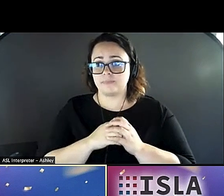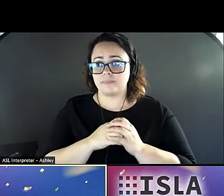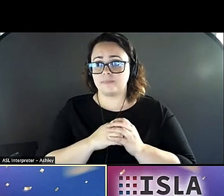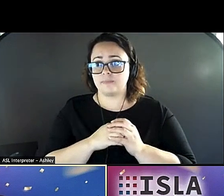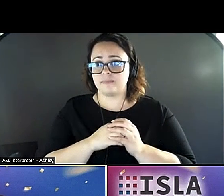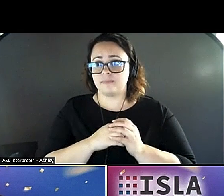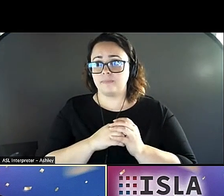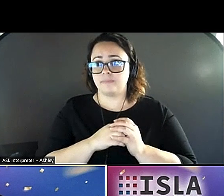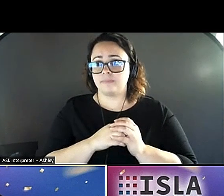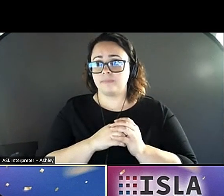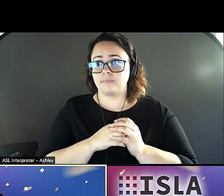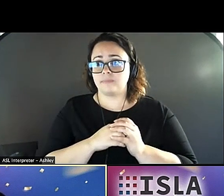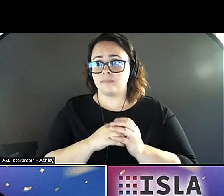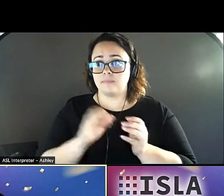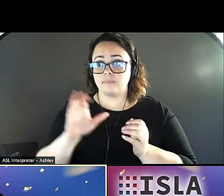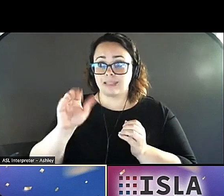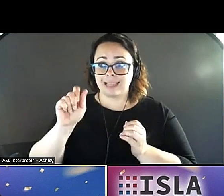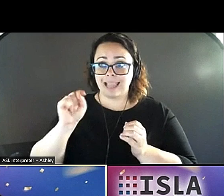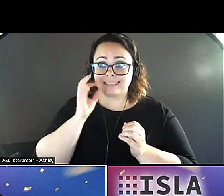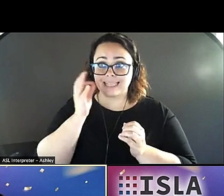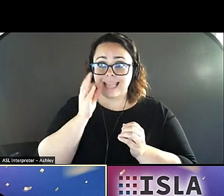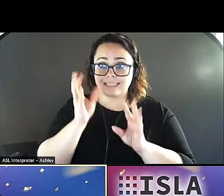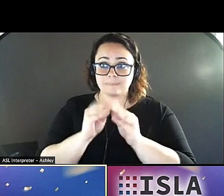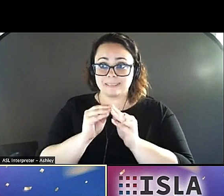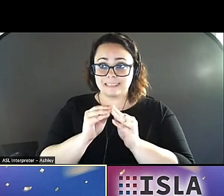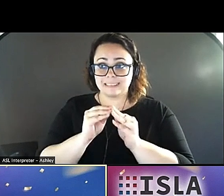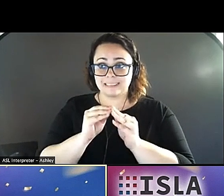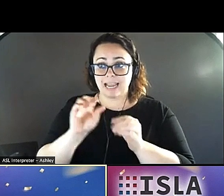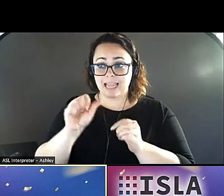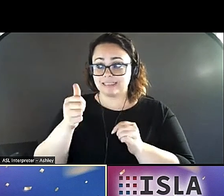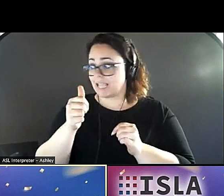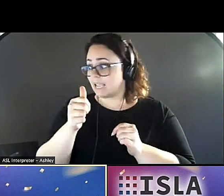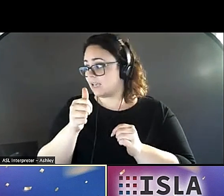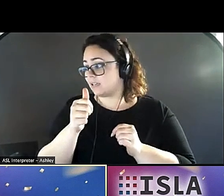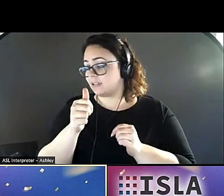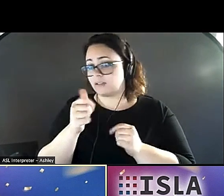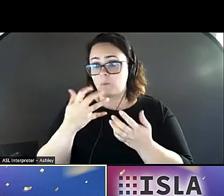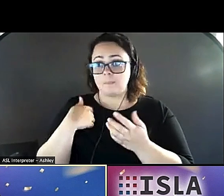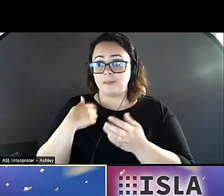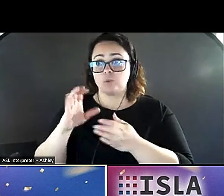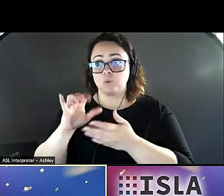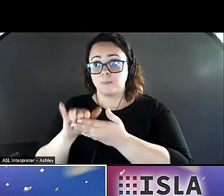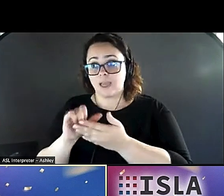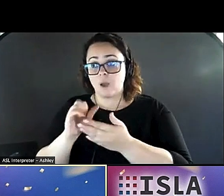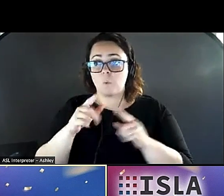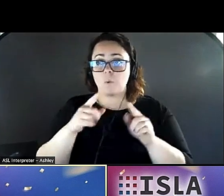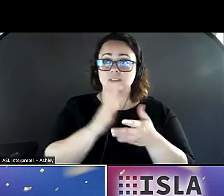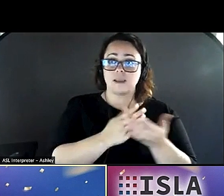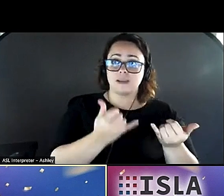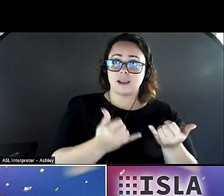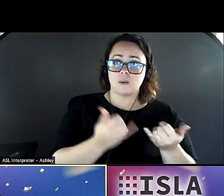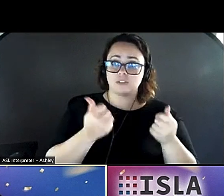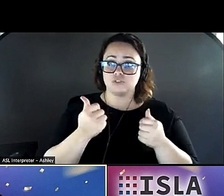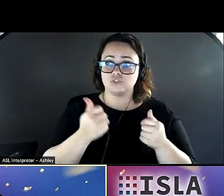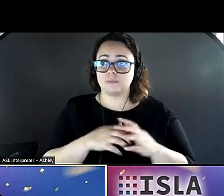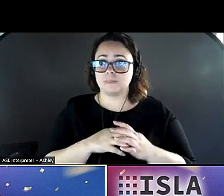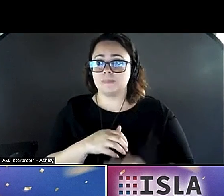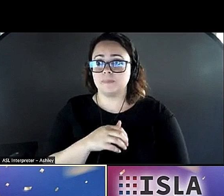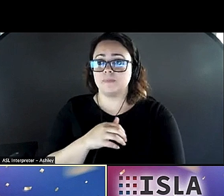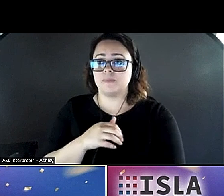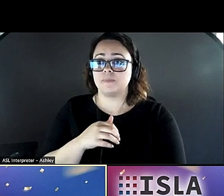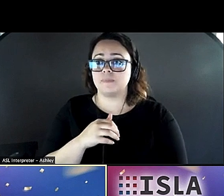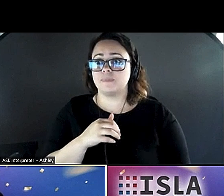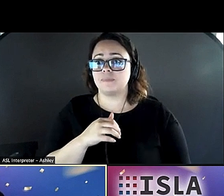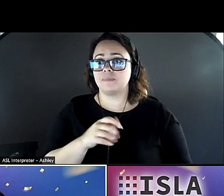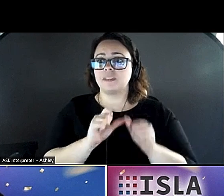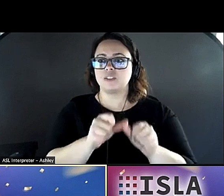security leaders. It's been an amazing experience. I couldn't have done it without you on the daily basis. Thank you, Ken and Mike, for covering when I